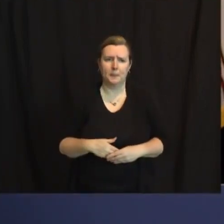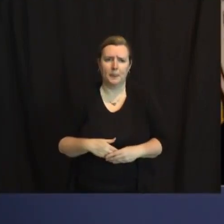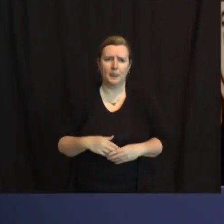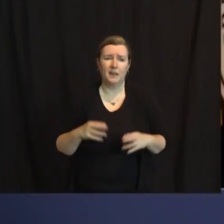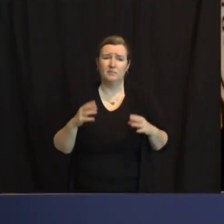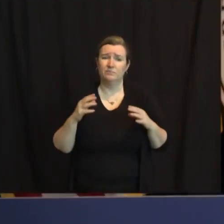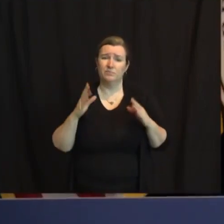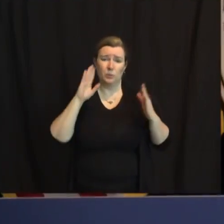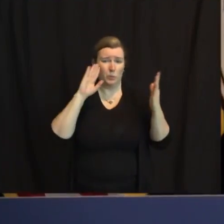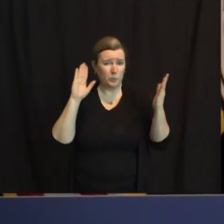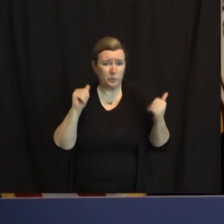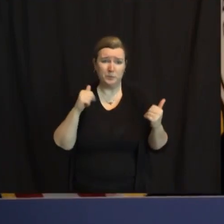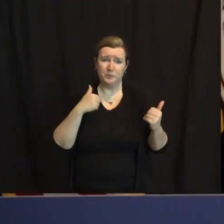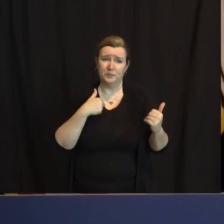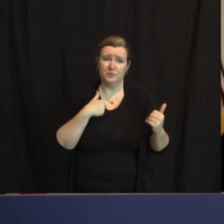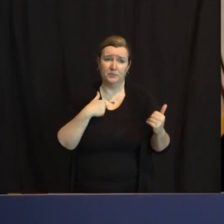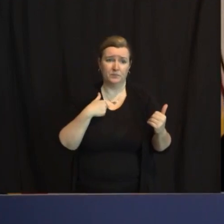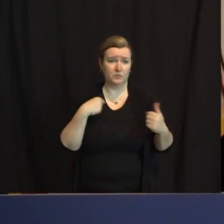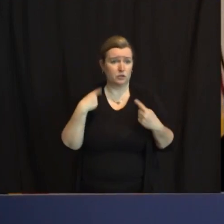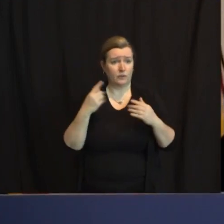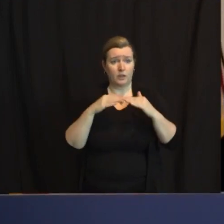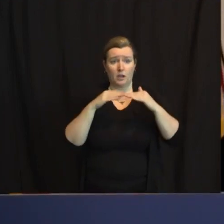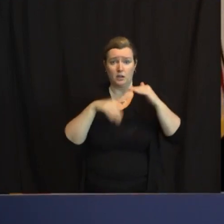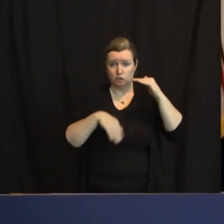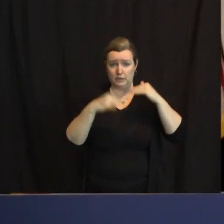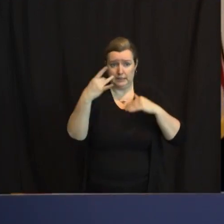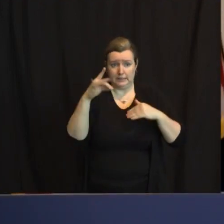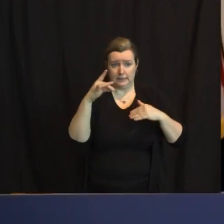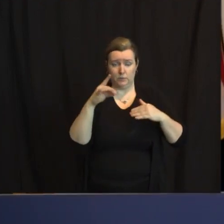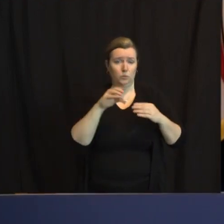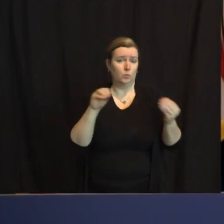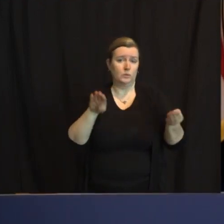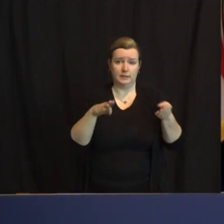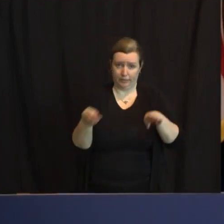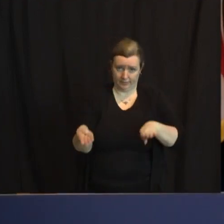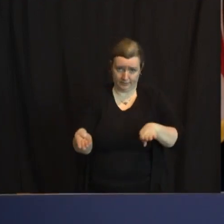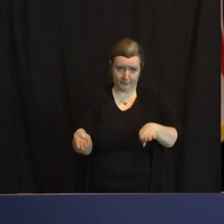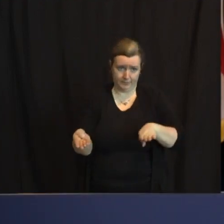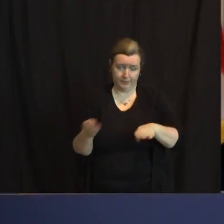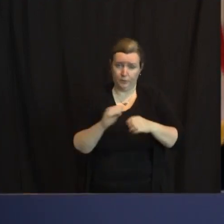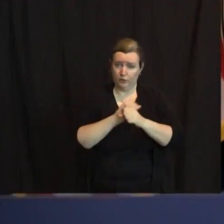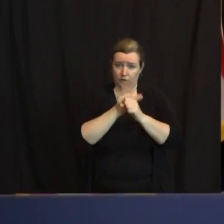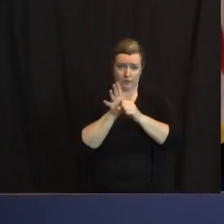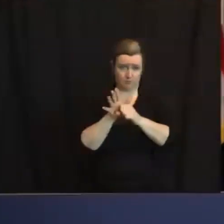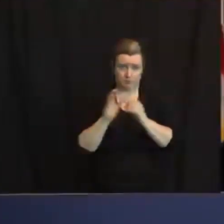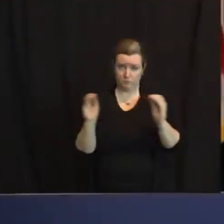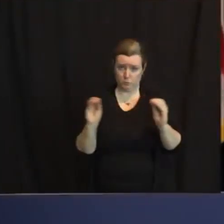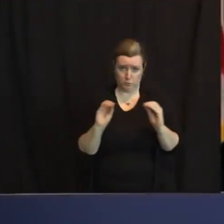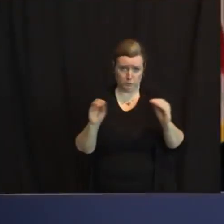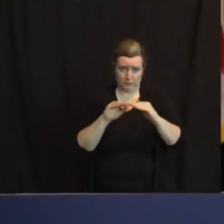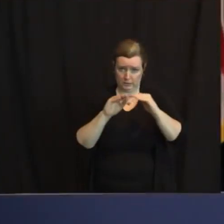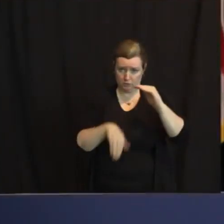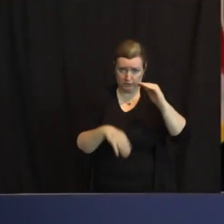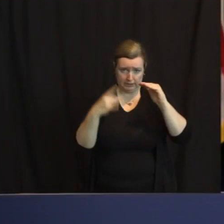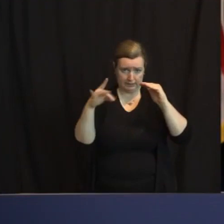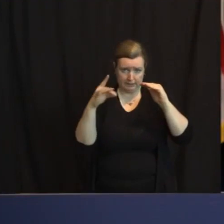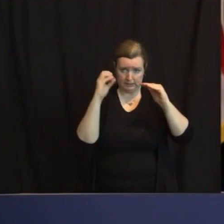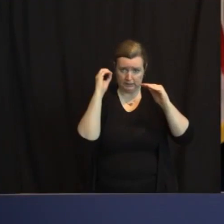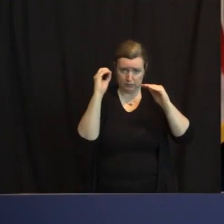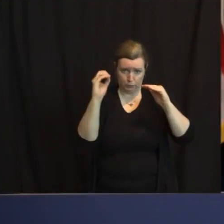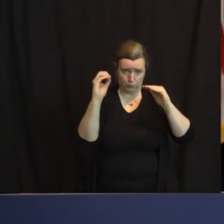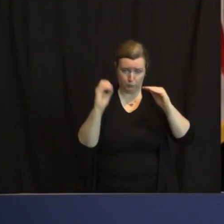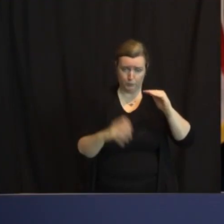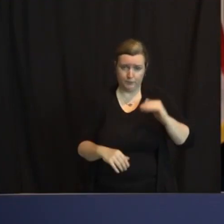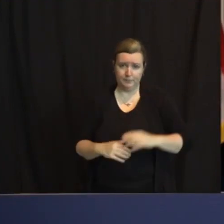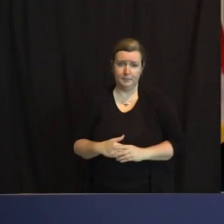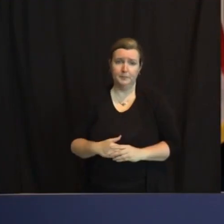fatalities still as we sit here under the age of 18 from COVID-19. So please God, it stays that way.